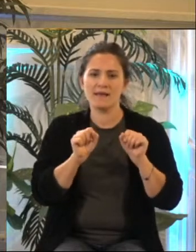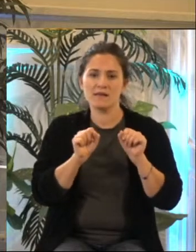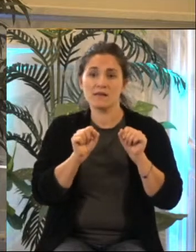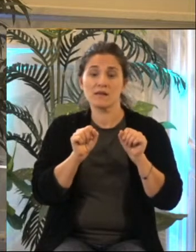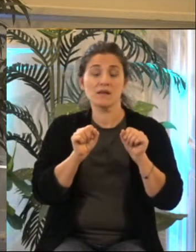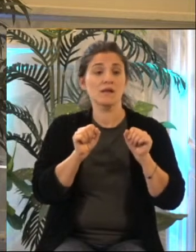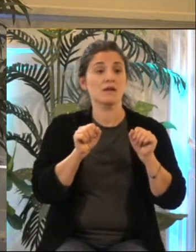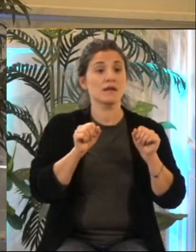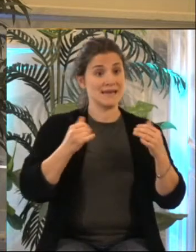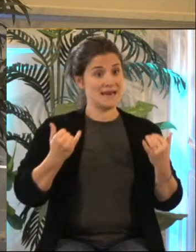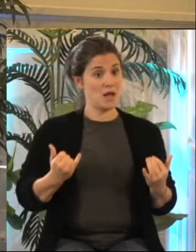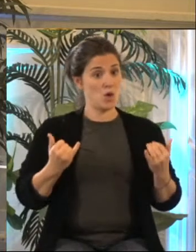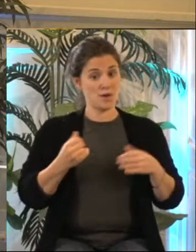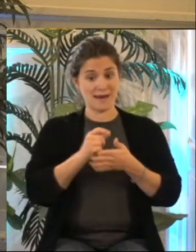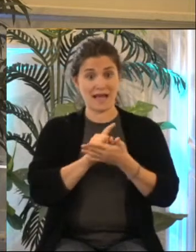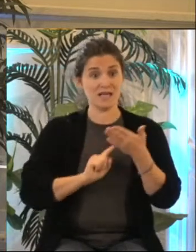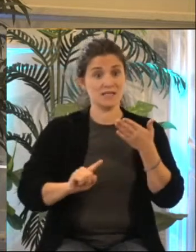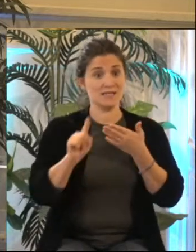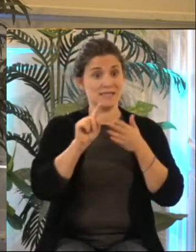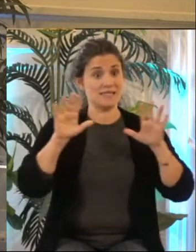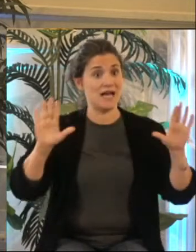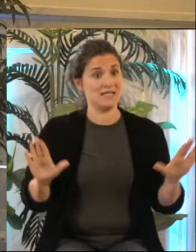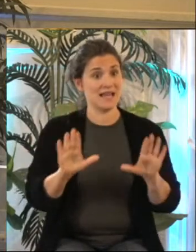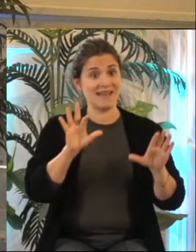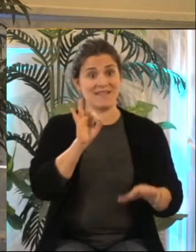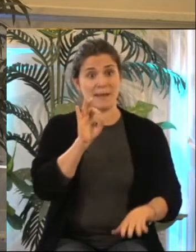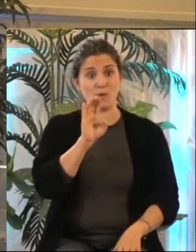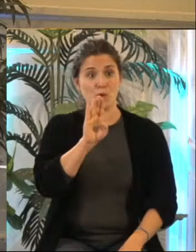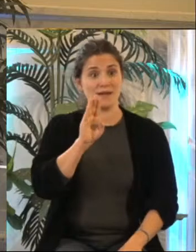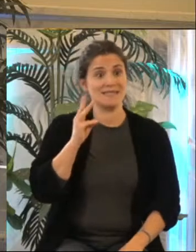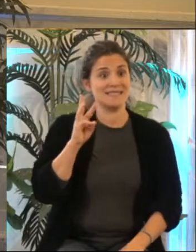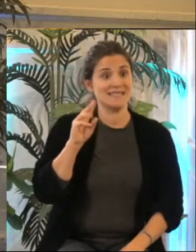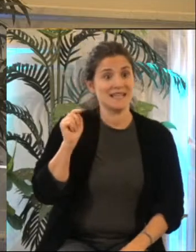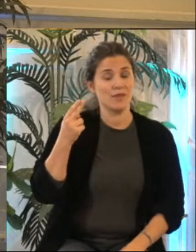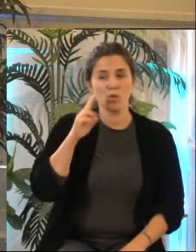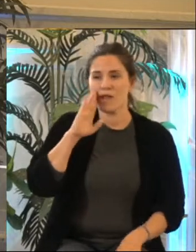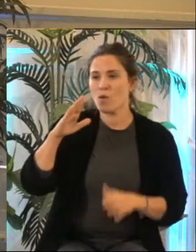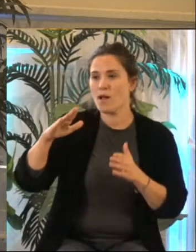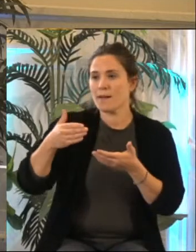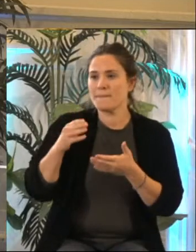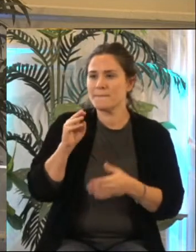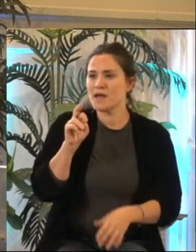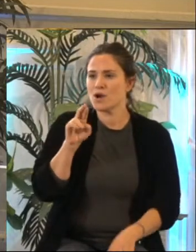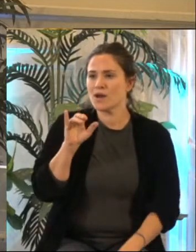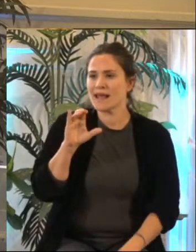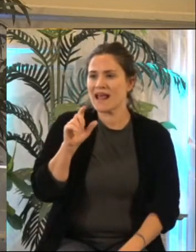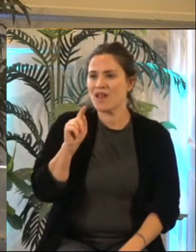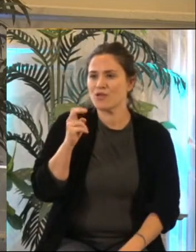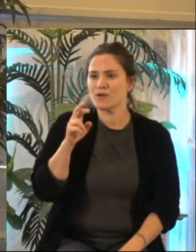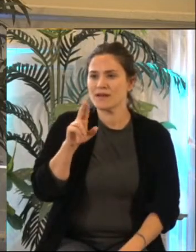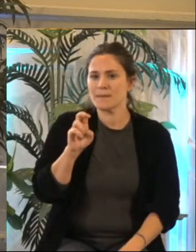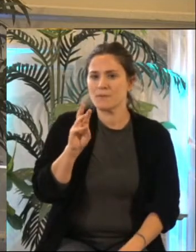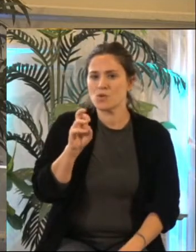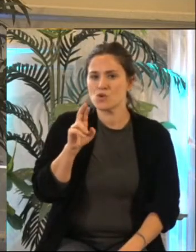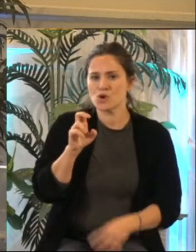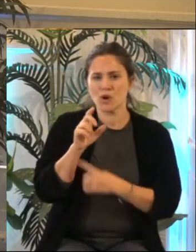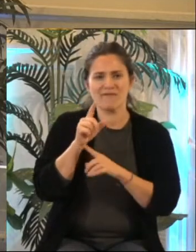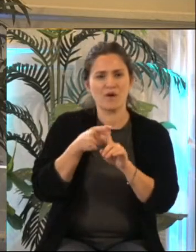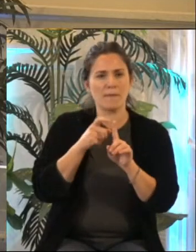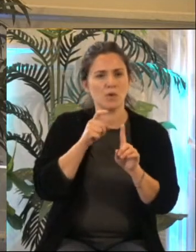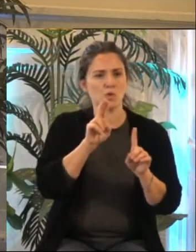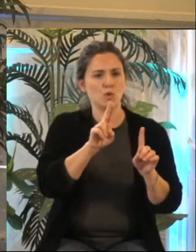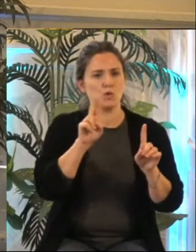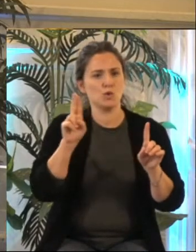justice, next Sunday, February 16th, we welcome Mary Catherine Mourn from the Unitarian Universalist Service Committee.